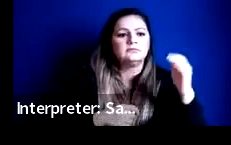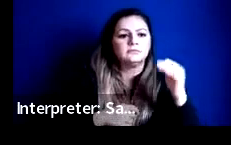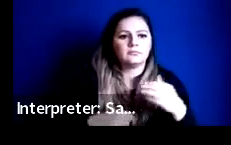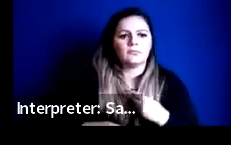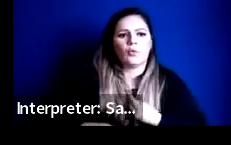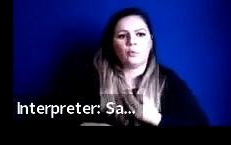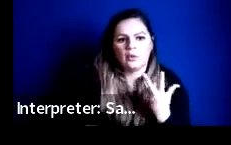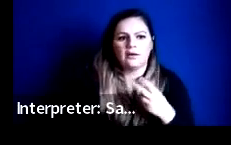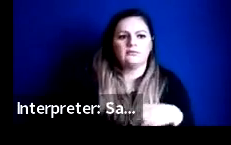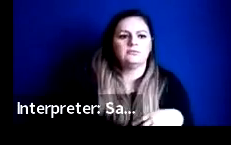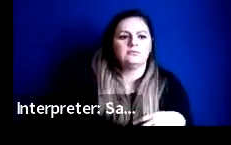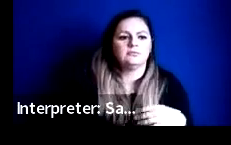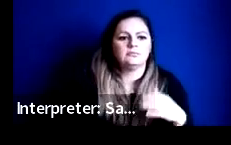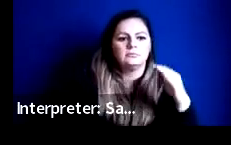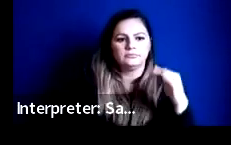that spectrum.